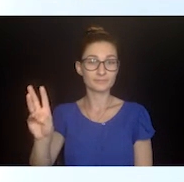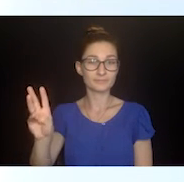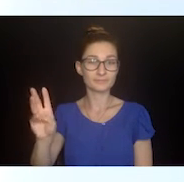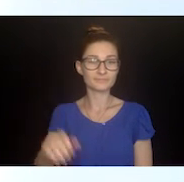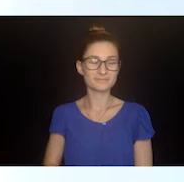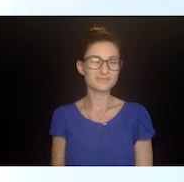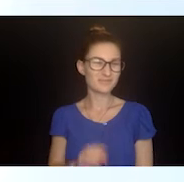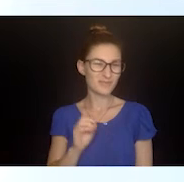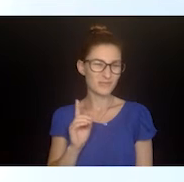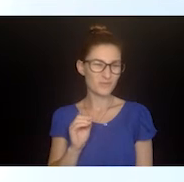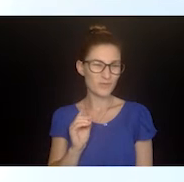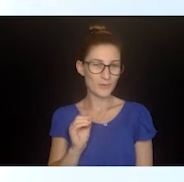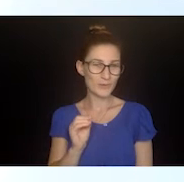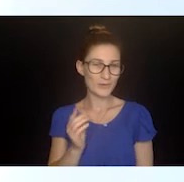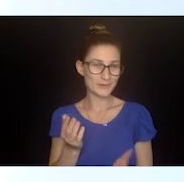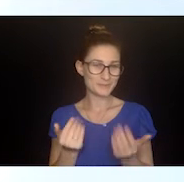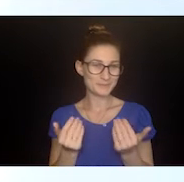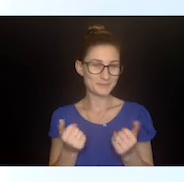Maybe just do one more.